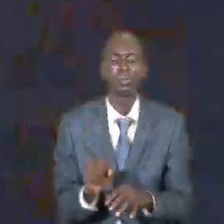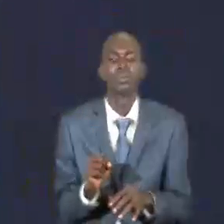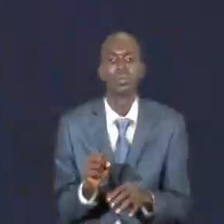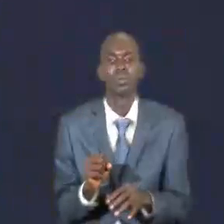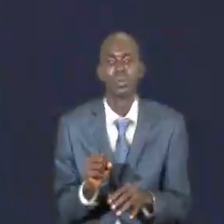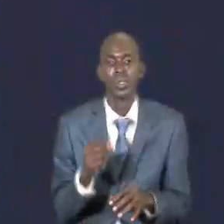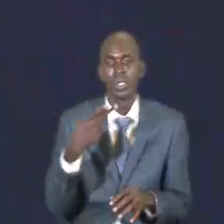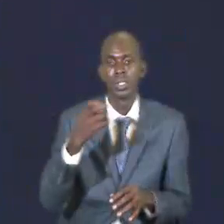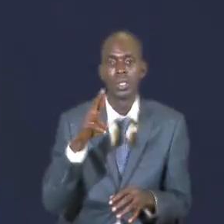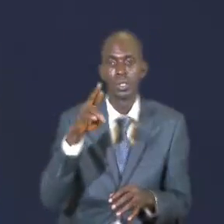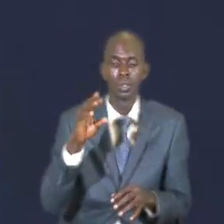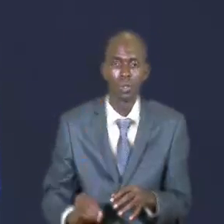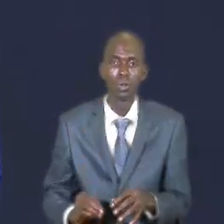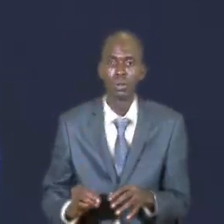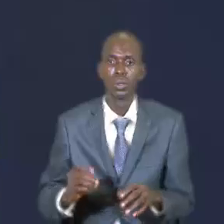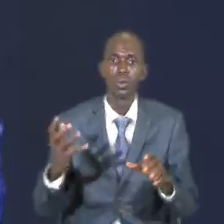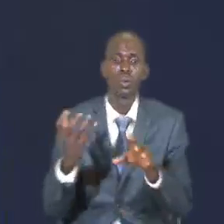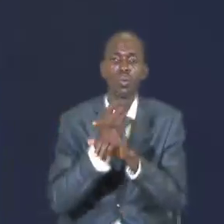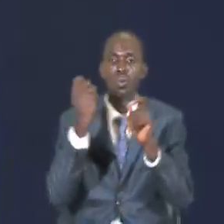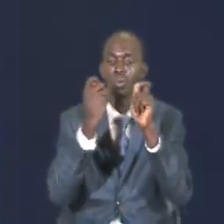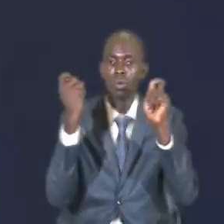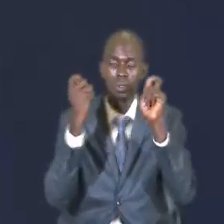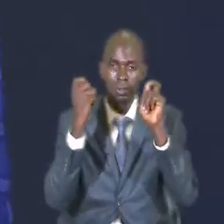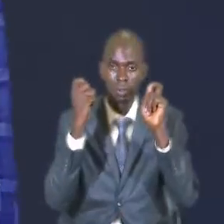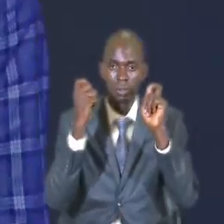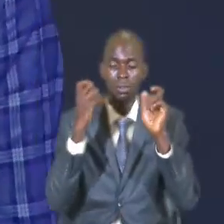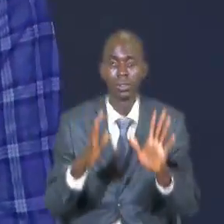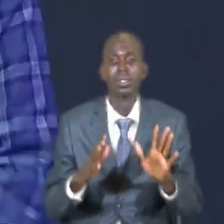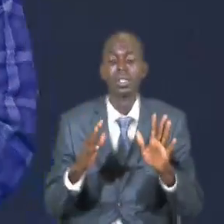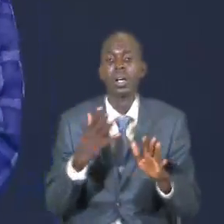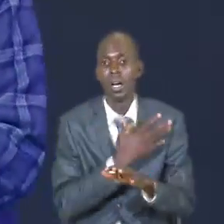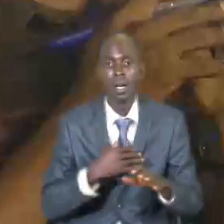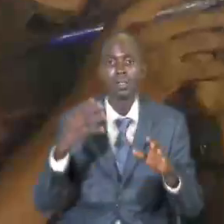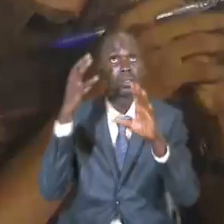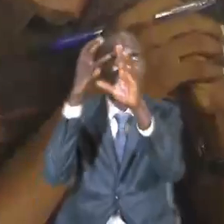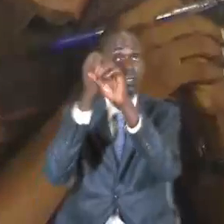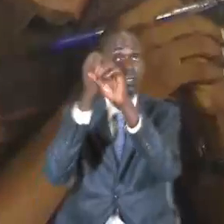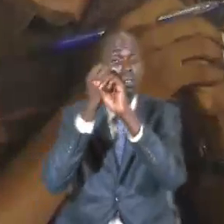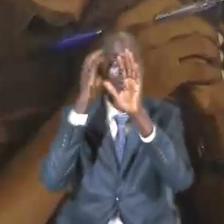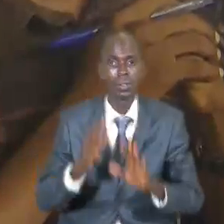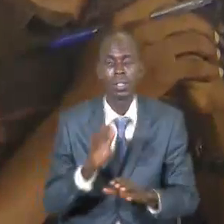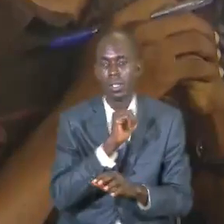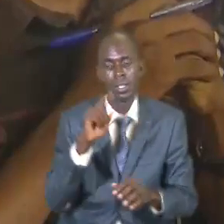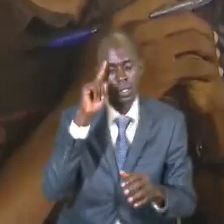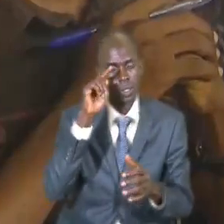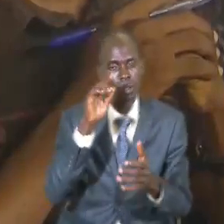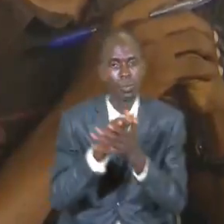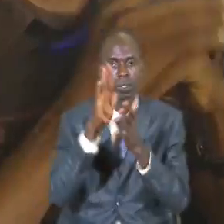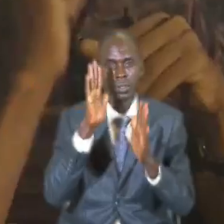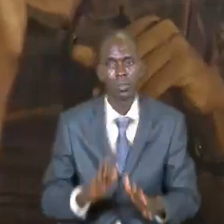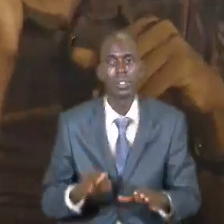Champion, achiever, a believer in the Lord Jesus Christ. Am I